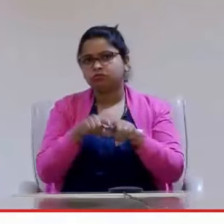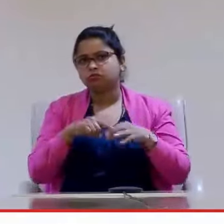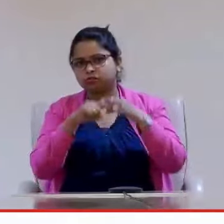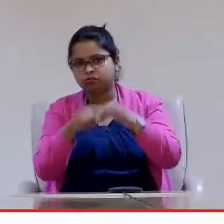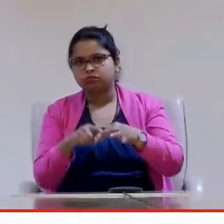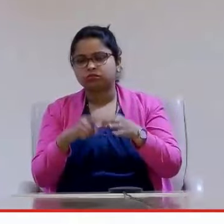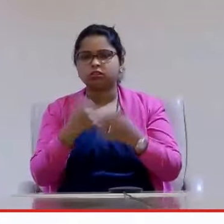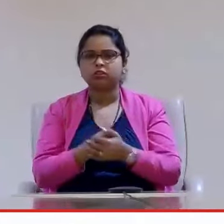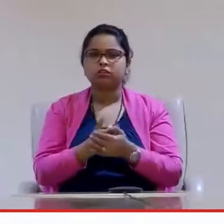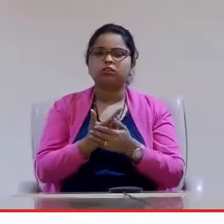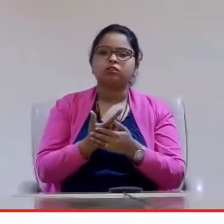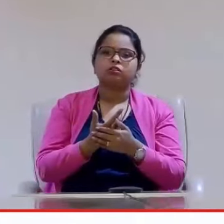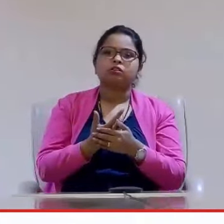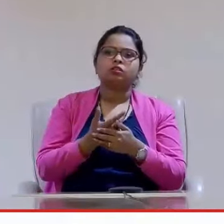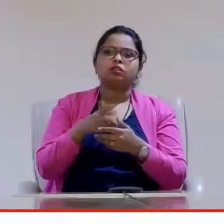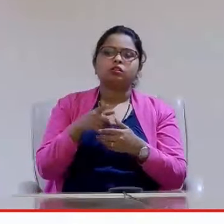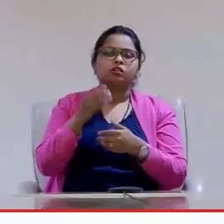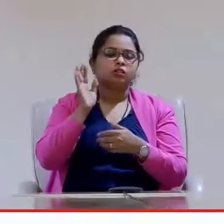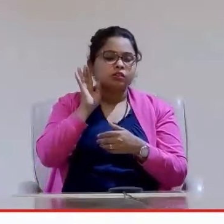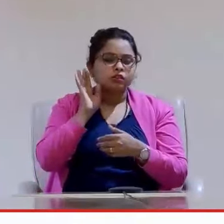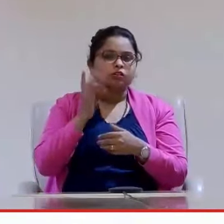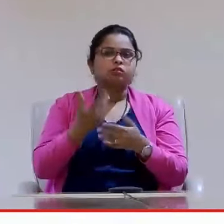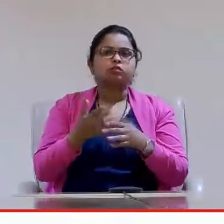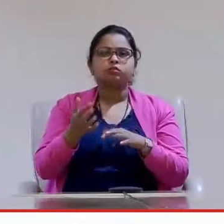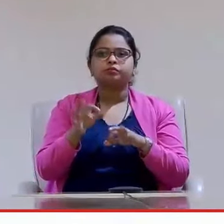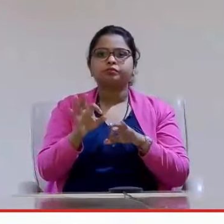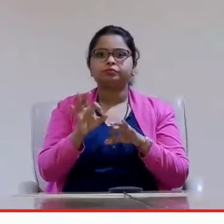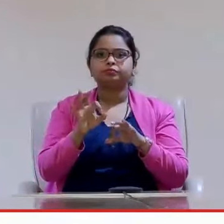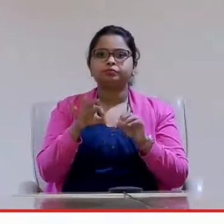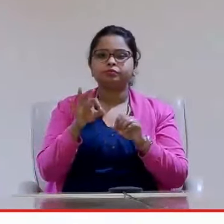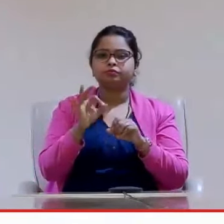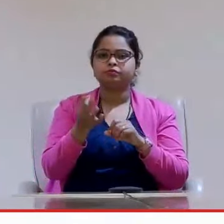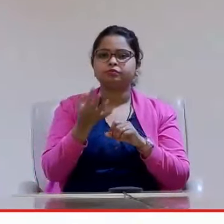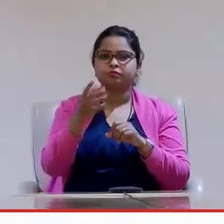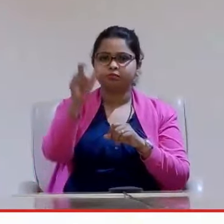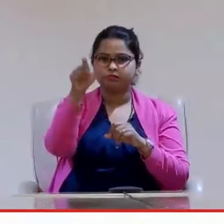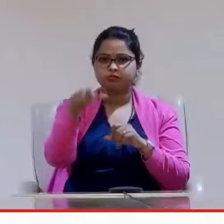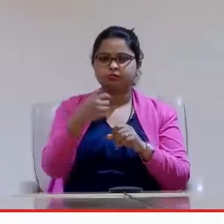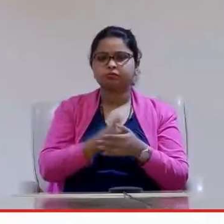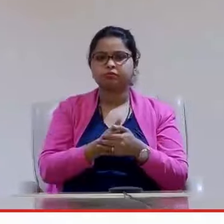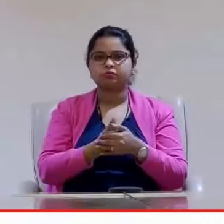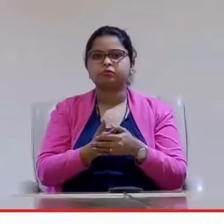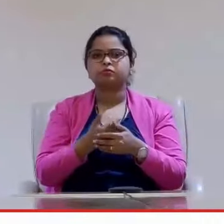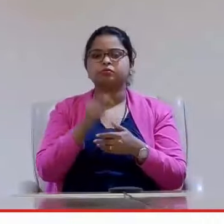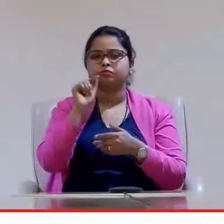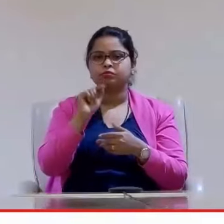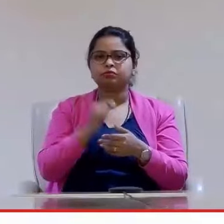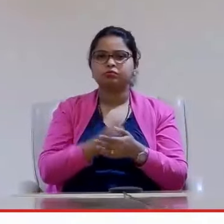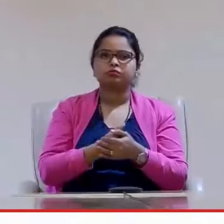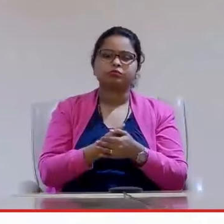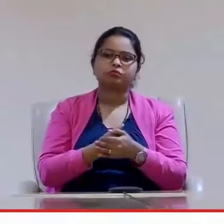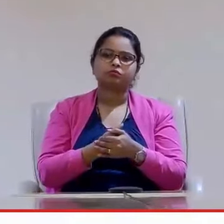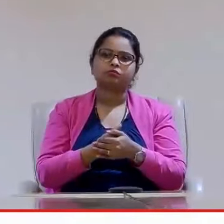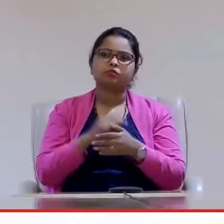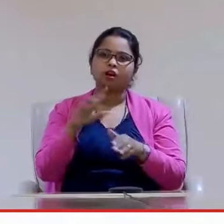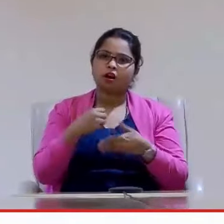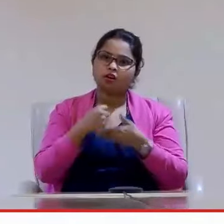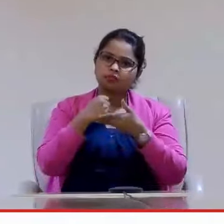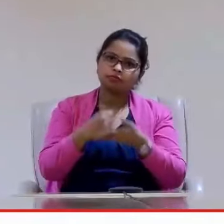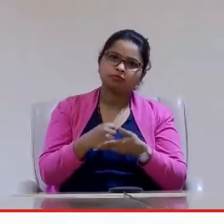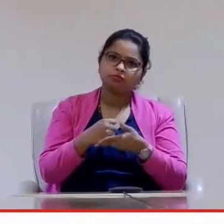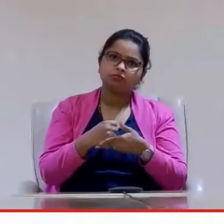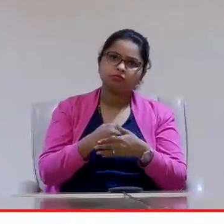enough that you're hearing this from an expert's point of view. And this has really helped me in my